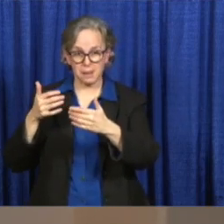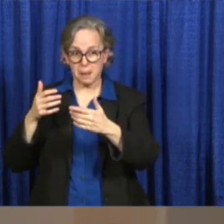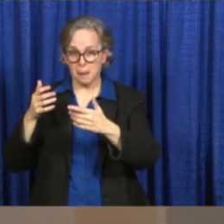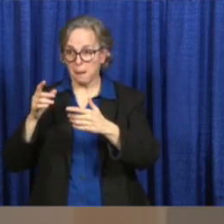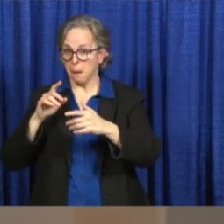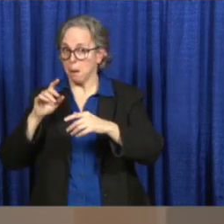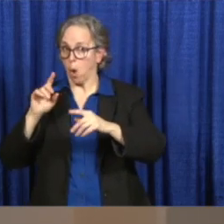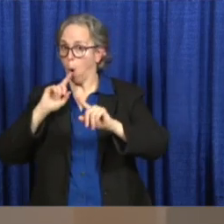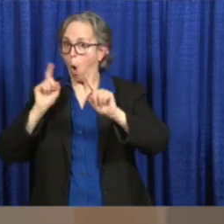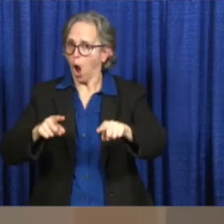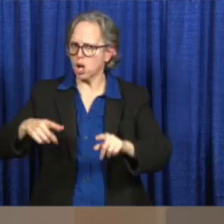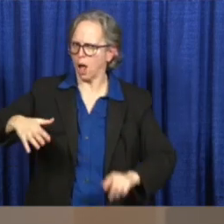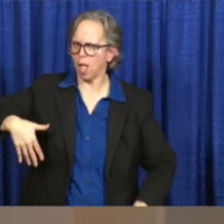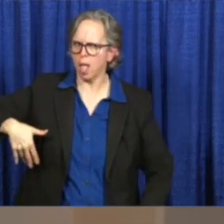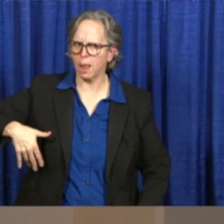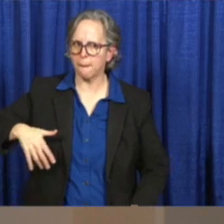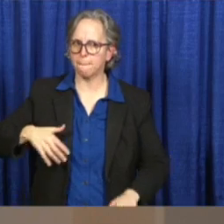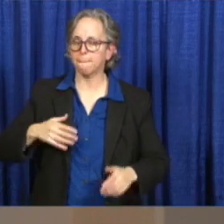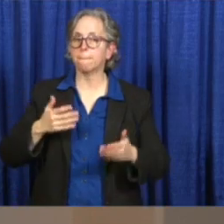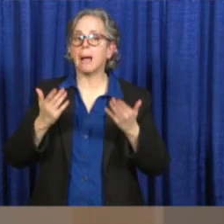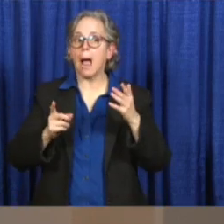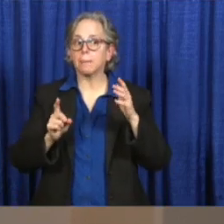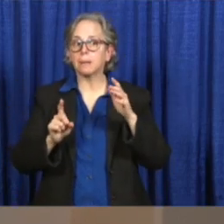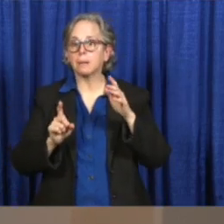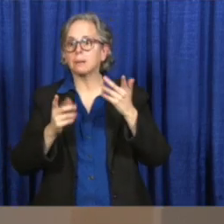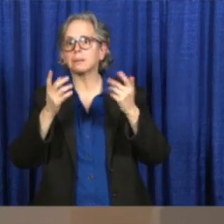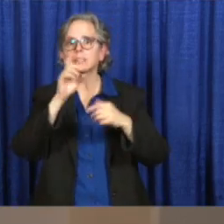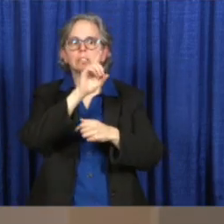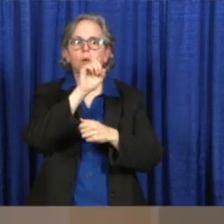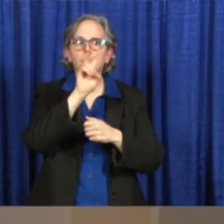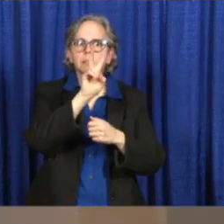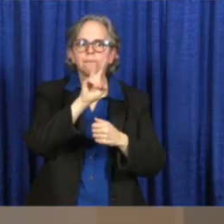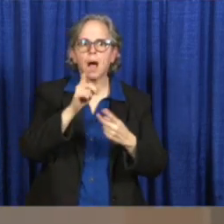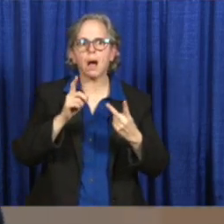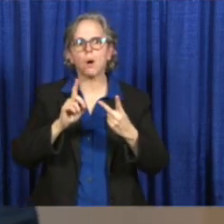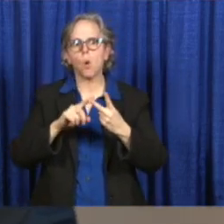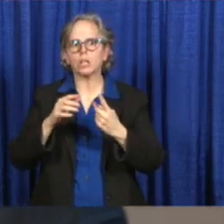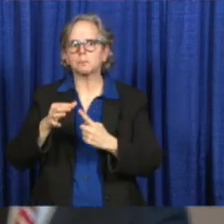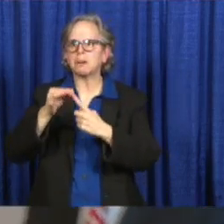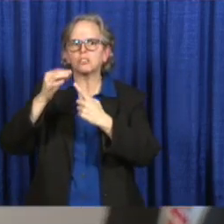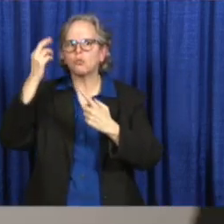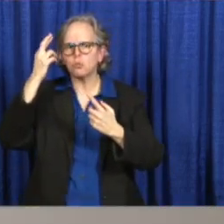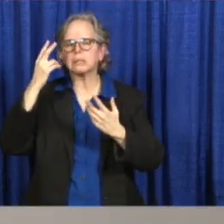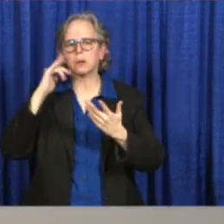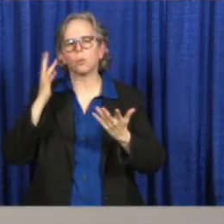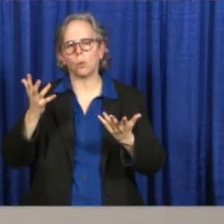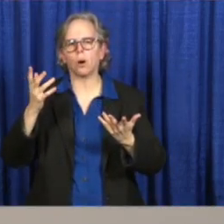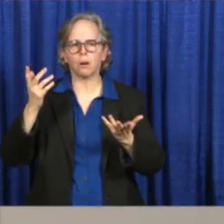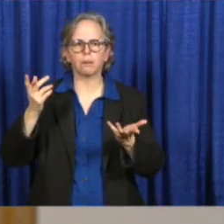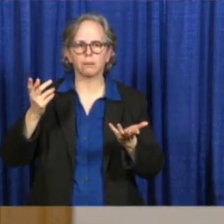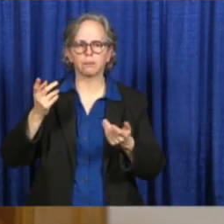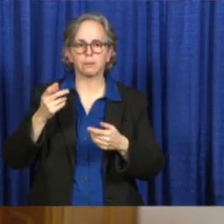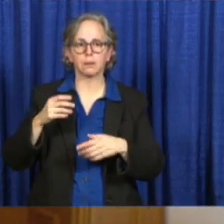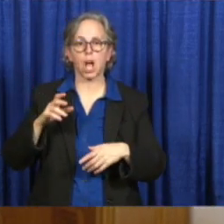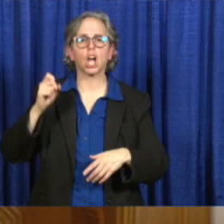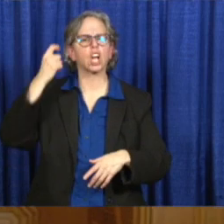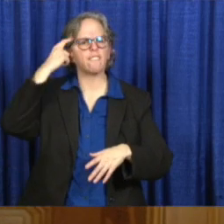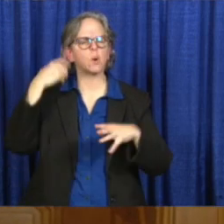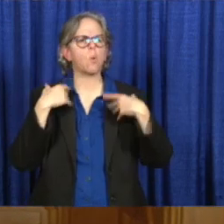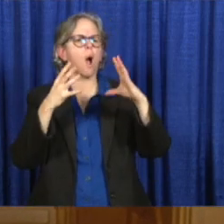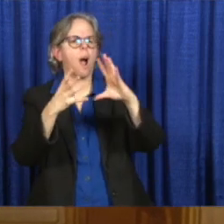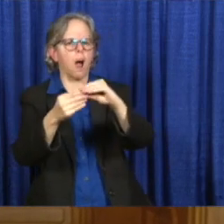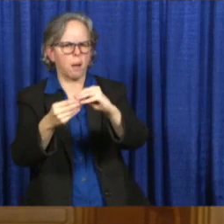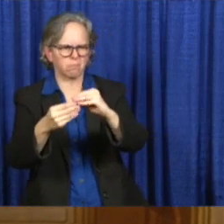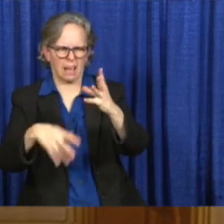was involved in domestic violence or something like that, where you want to do the eviction, Governor. And just layered over that, of course,